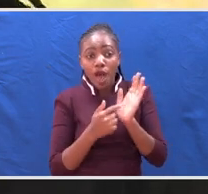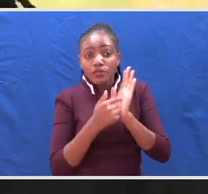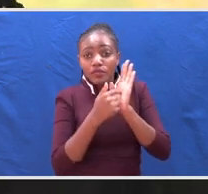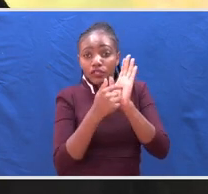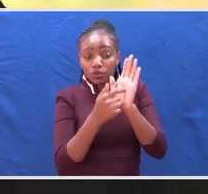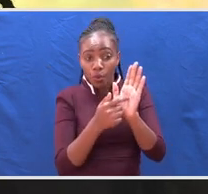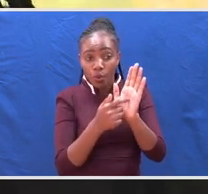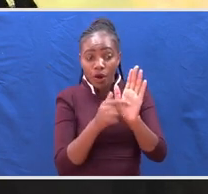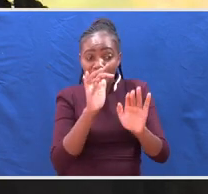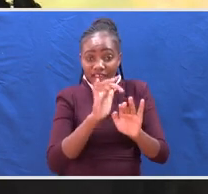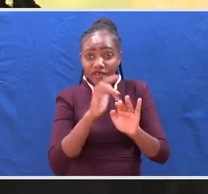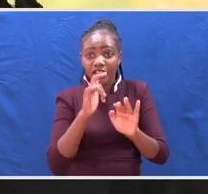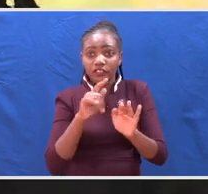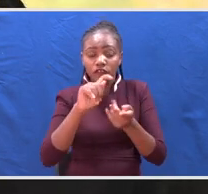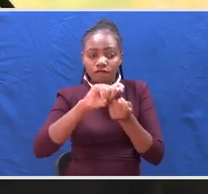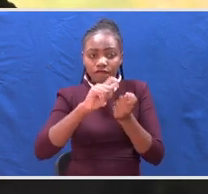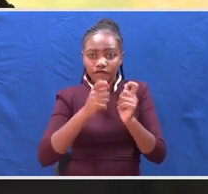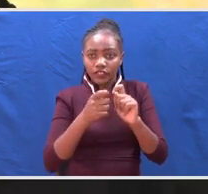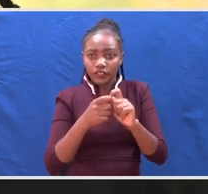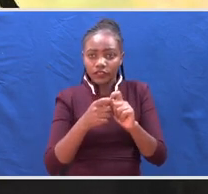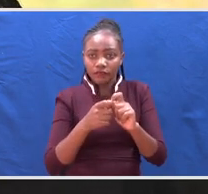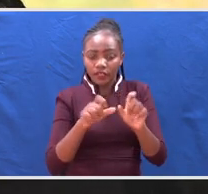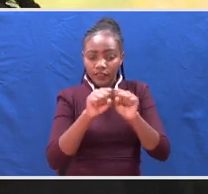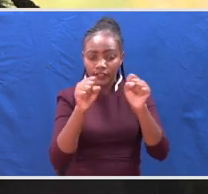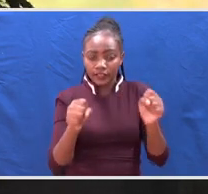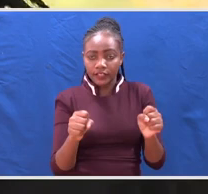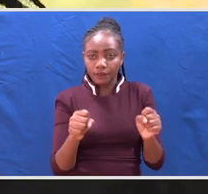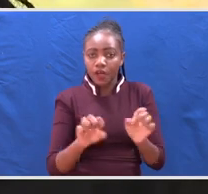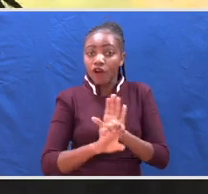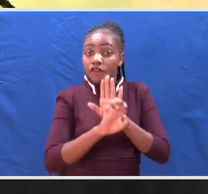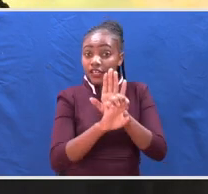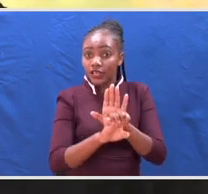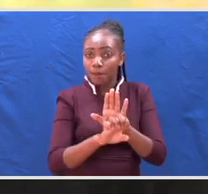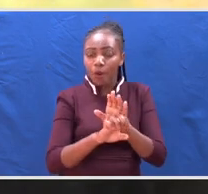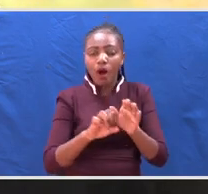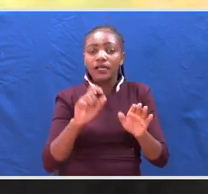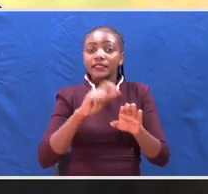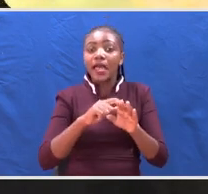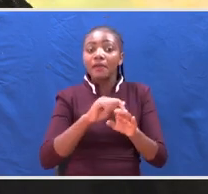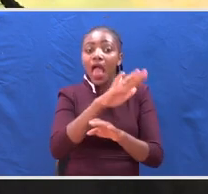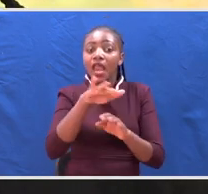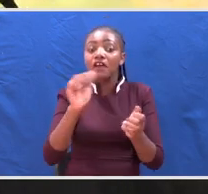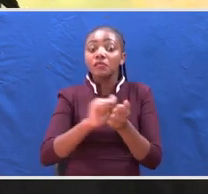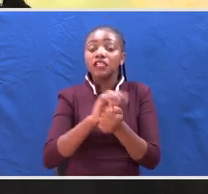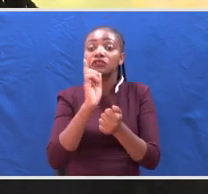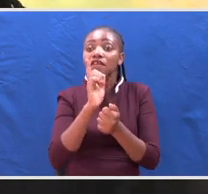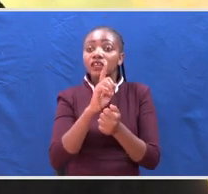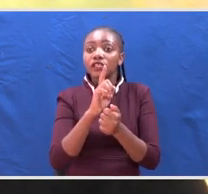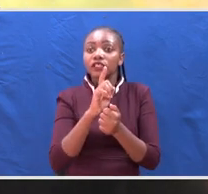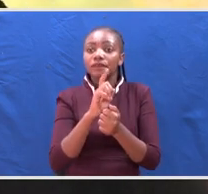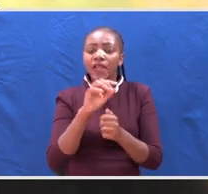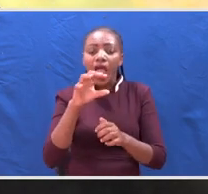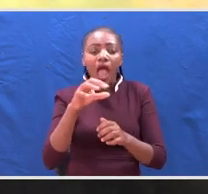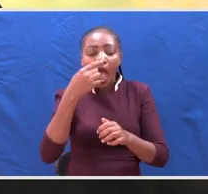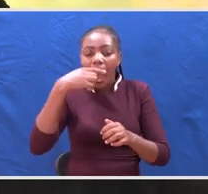easily affected by any slight change in the ecosystem. For example, pollution. It will take a long time for an